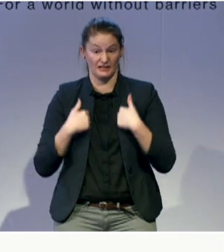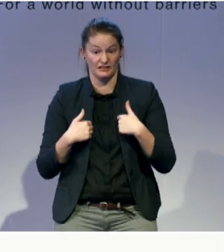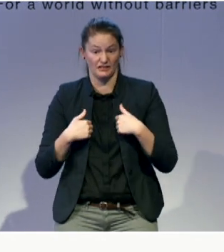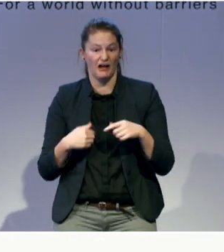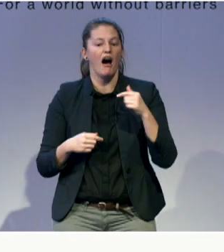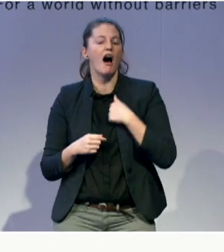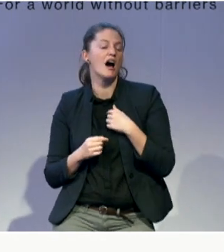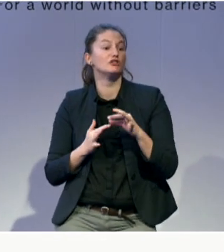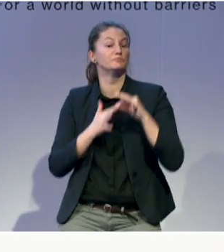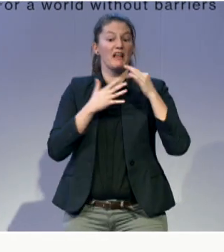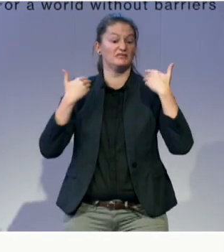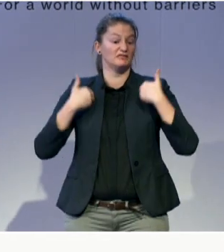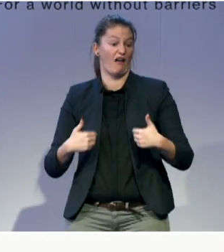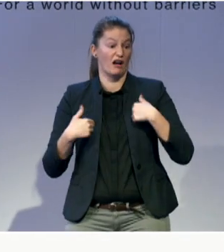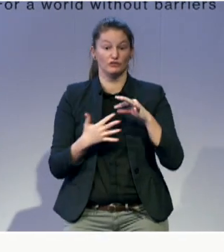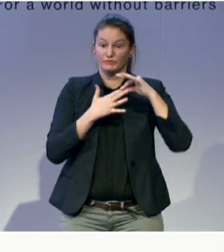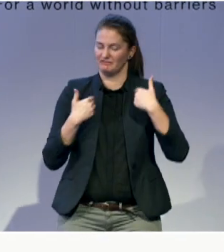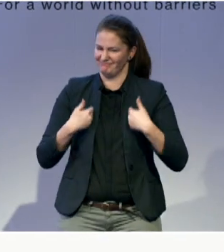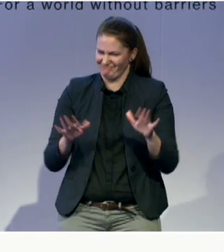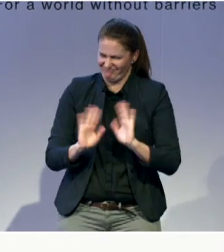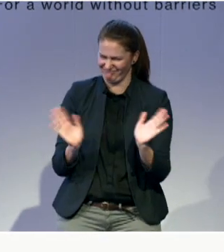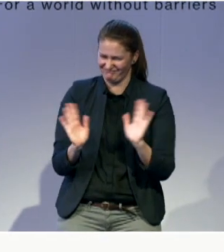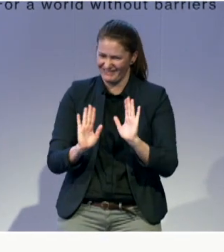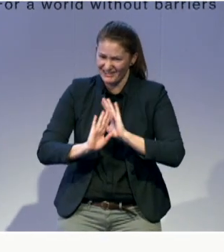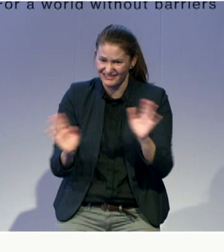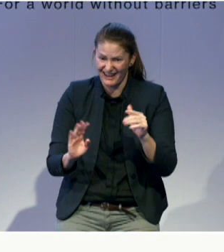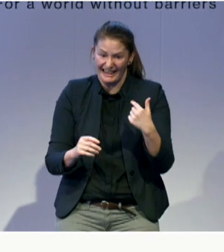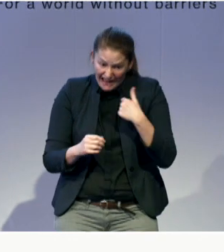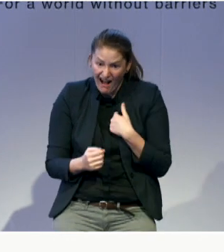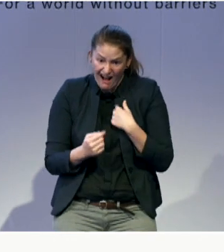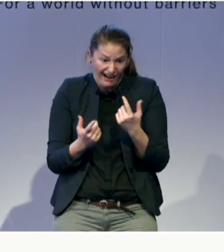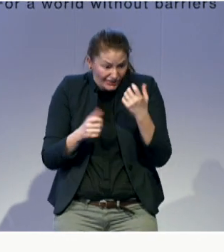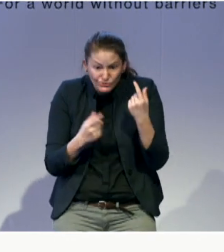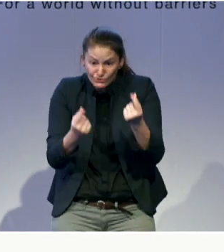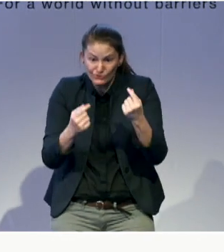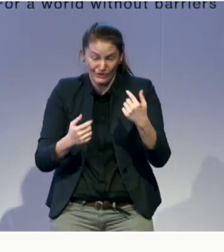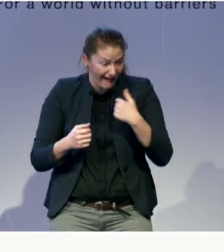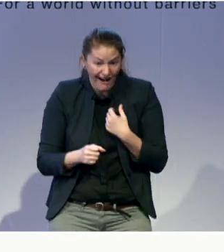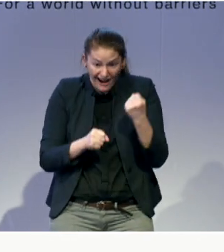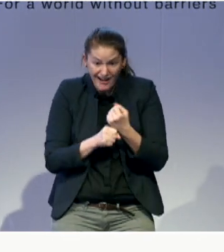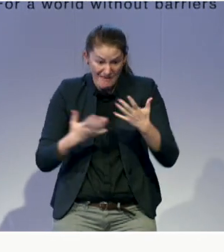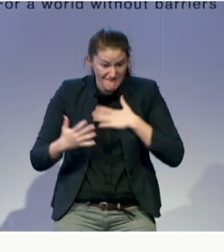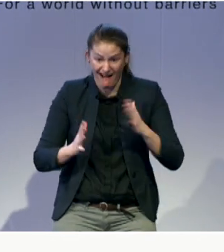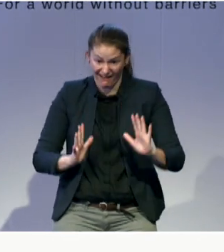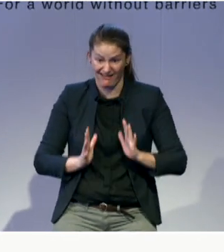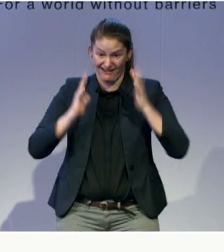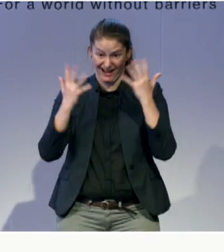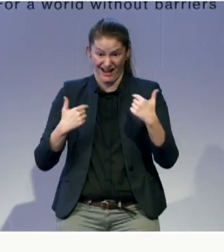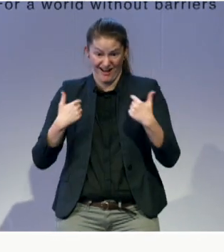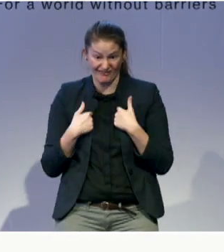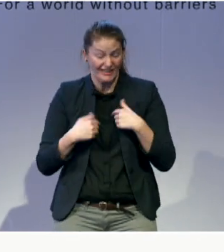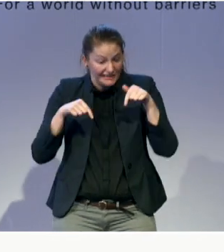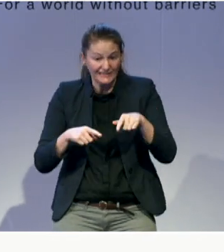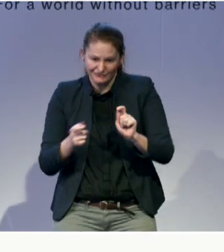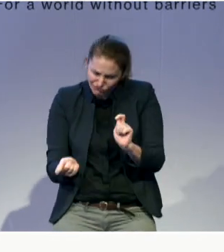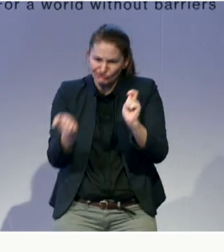So it's what I'm doing and the way that I live my life that's really making that change. It's not because I